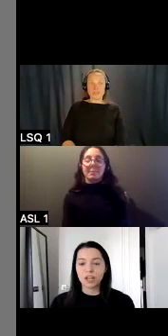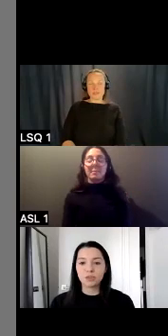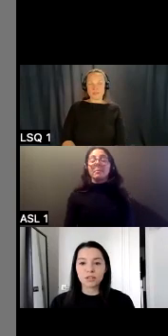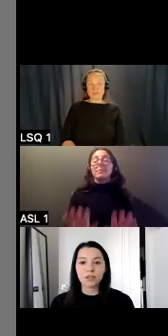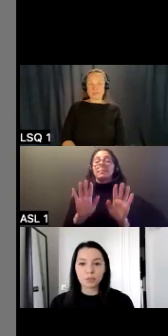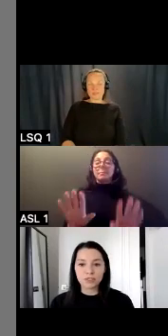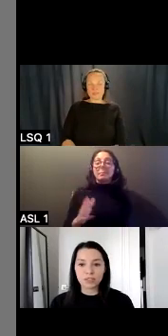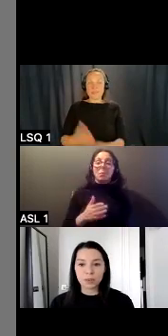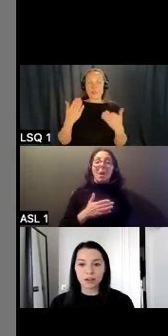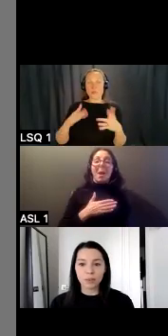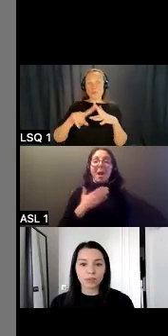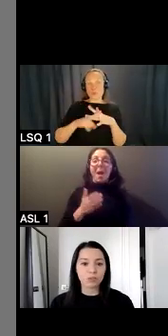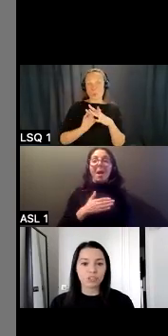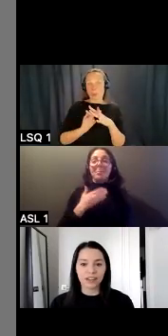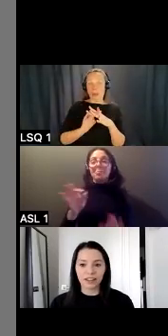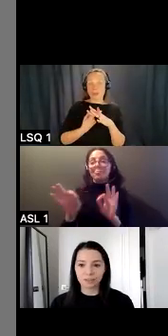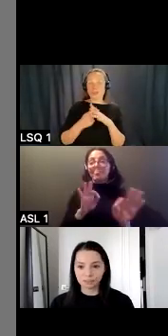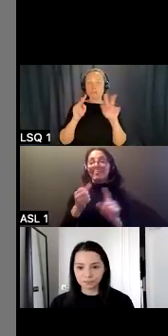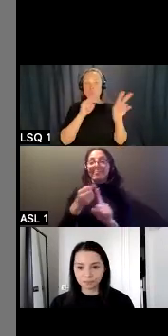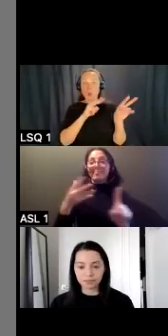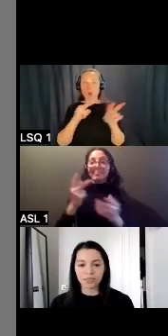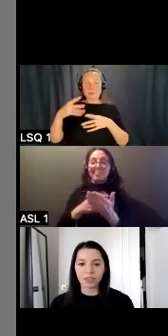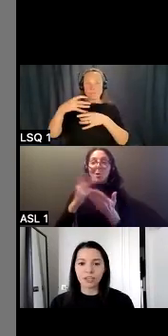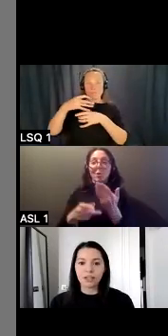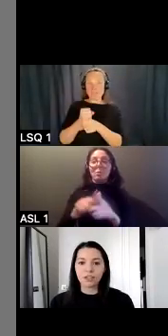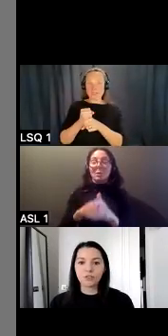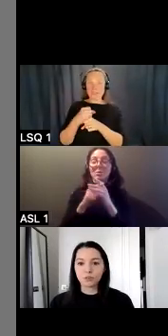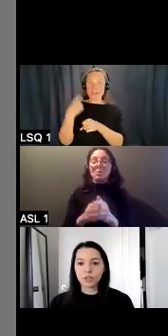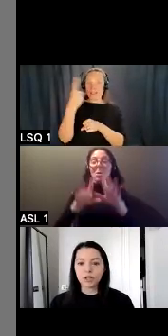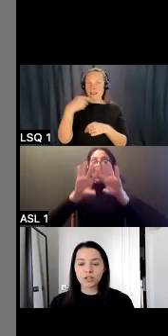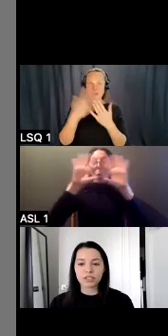with you today. We will start with an overview.